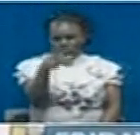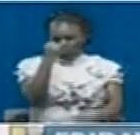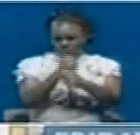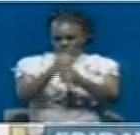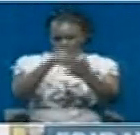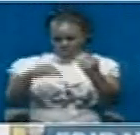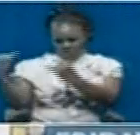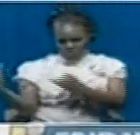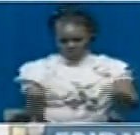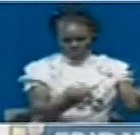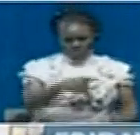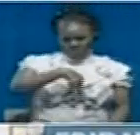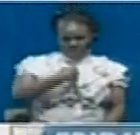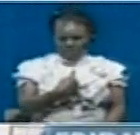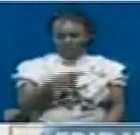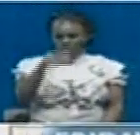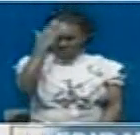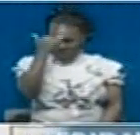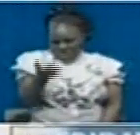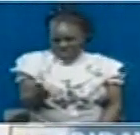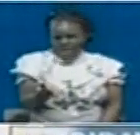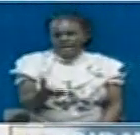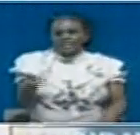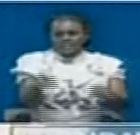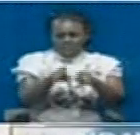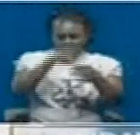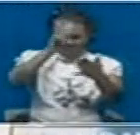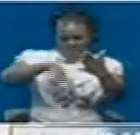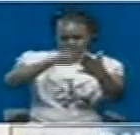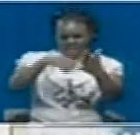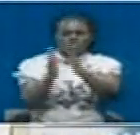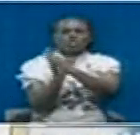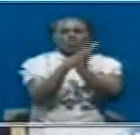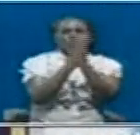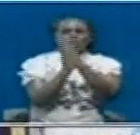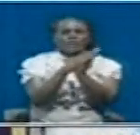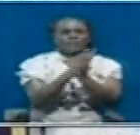is introduce yourself, tell us why you're here, and then read the story.